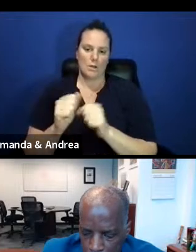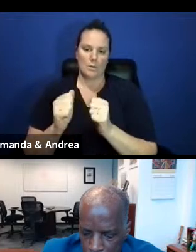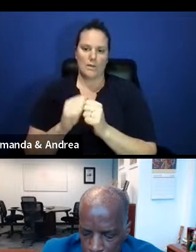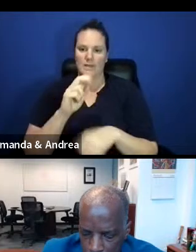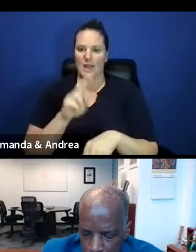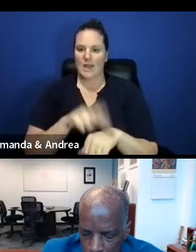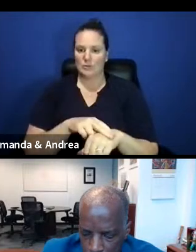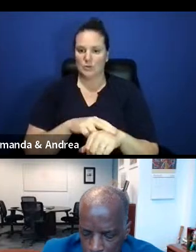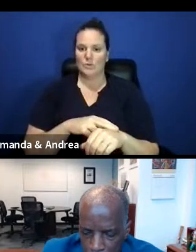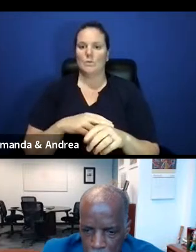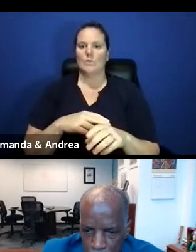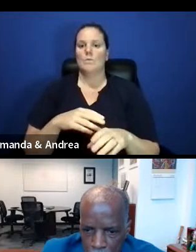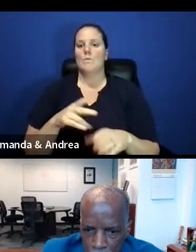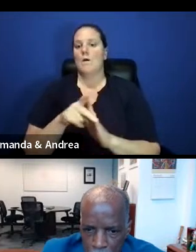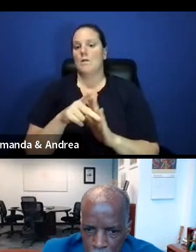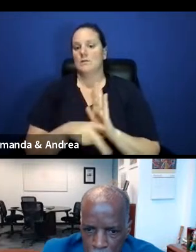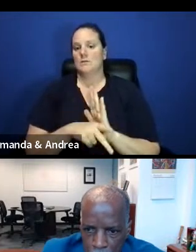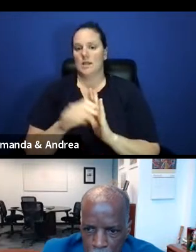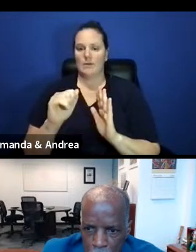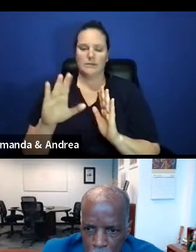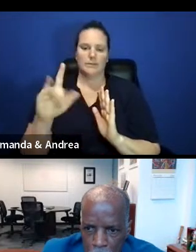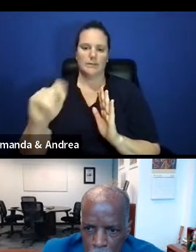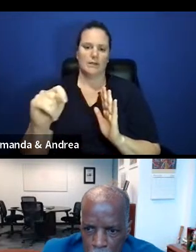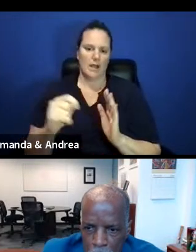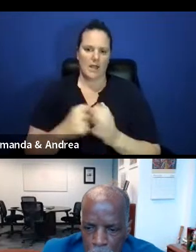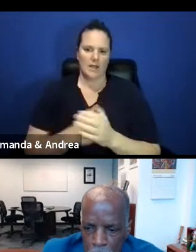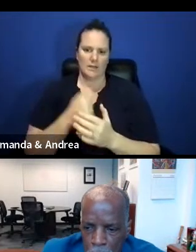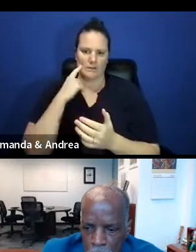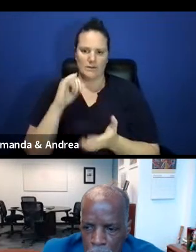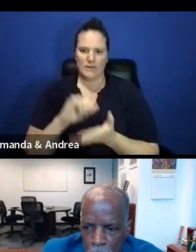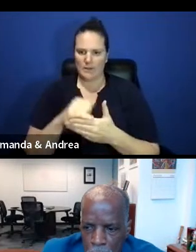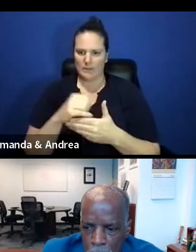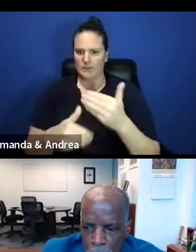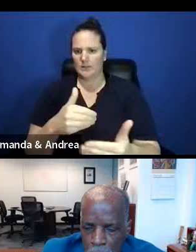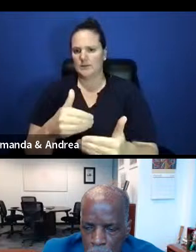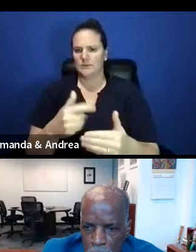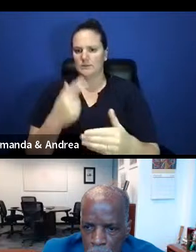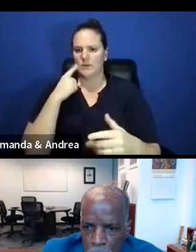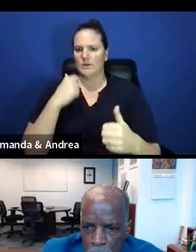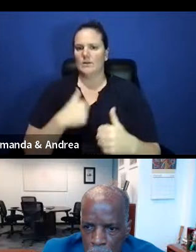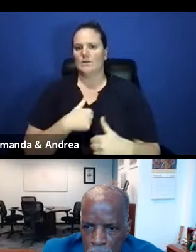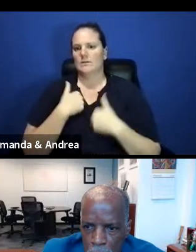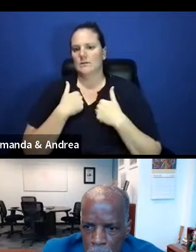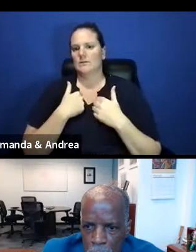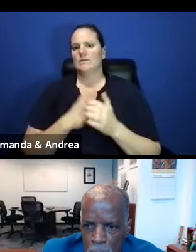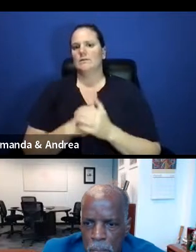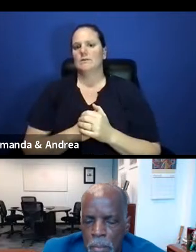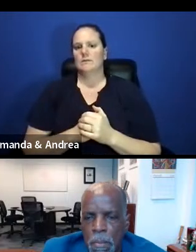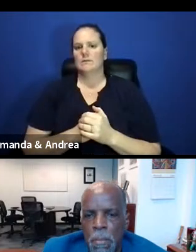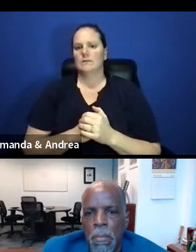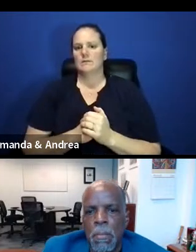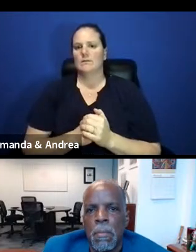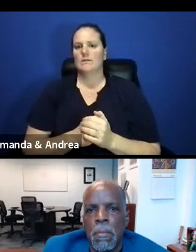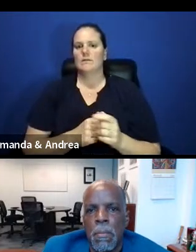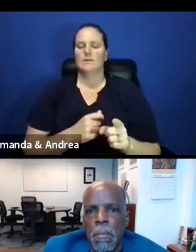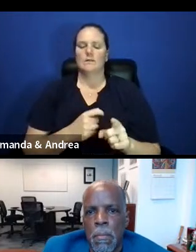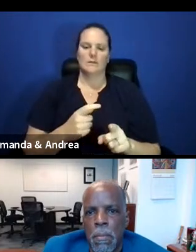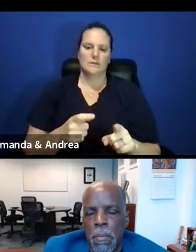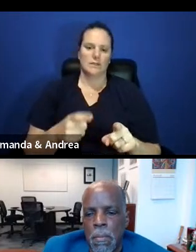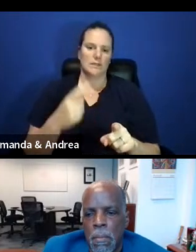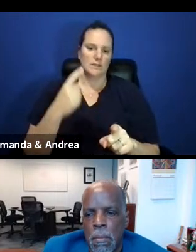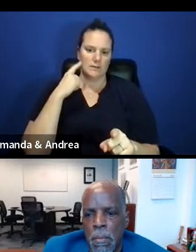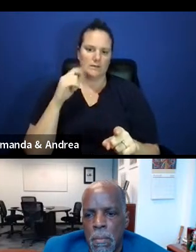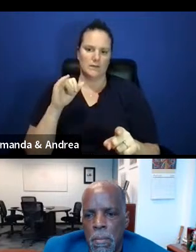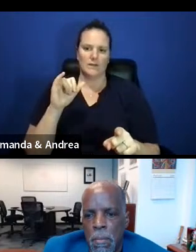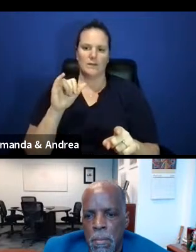do process for a living, and that's not always fun for a lot of people. there's a lot of fun parts of it, and